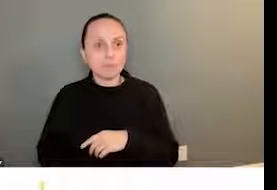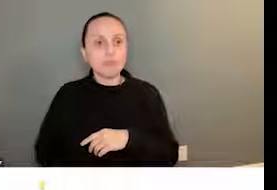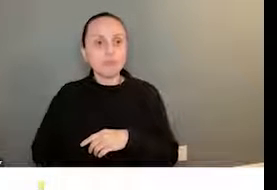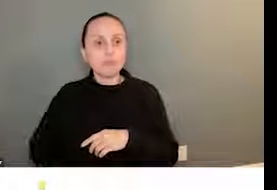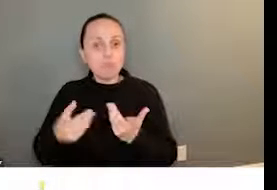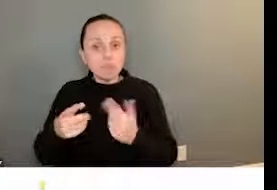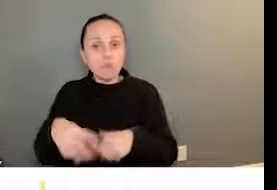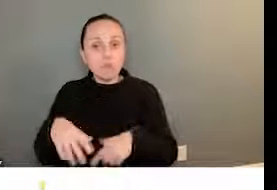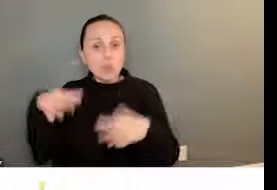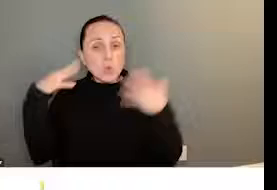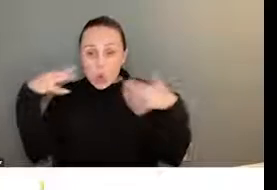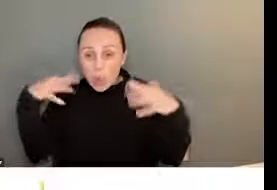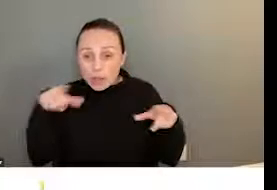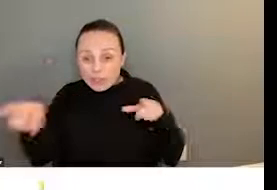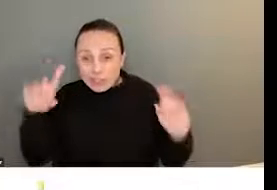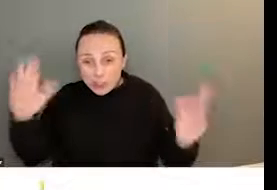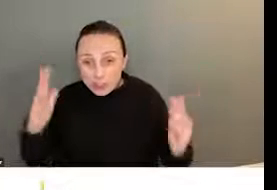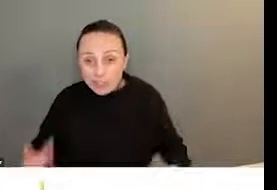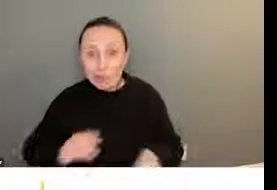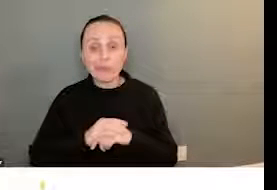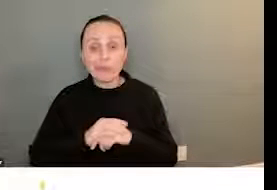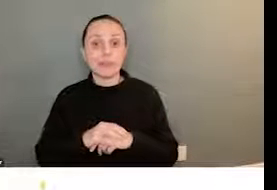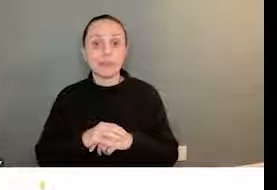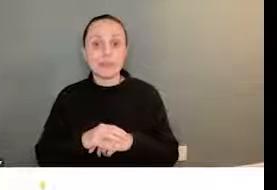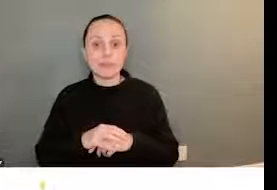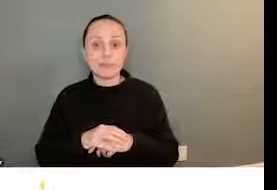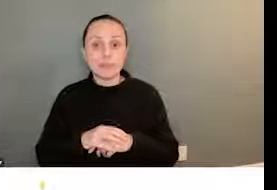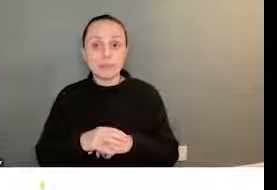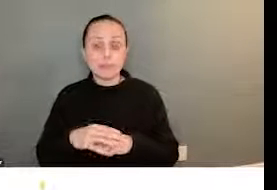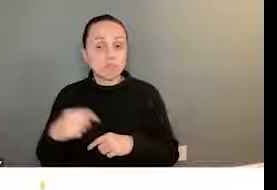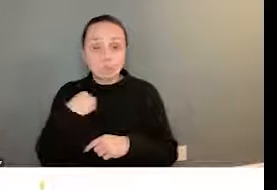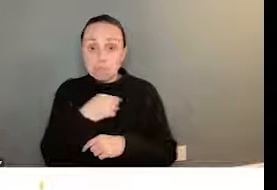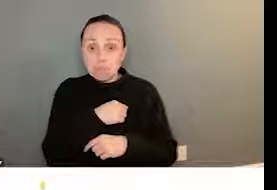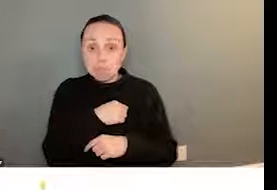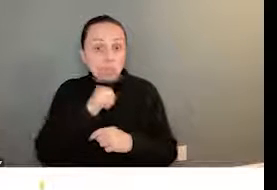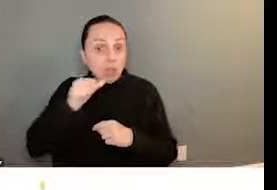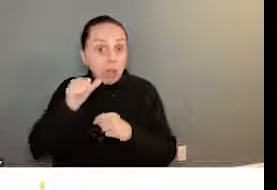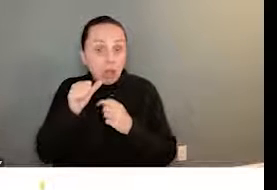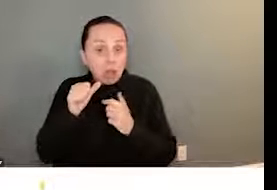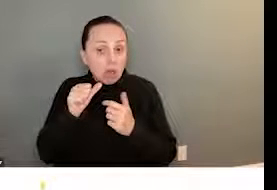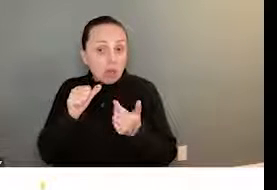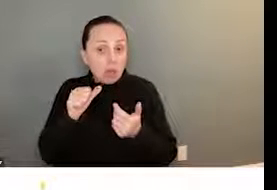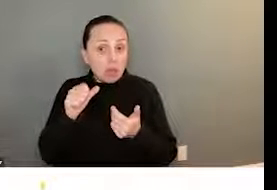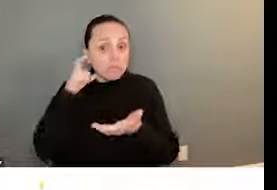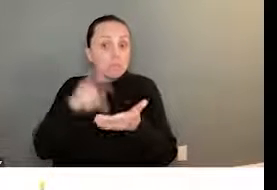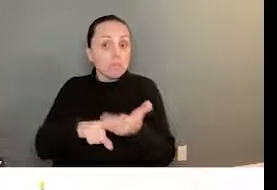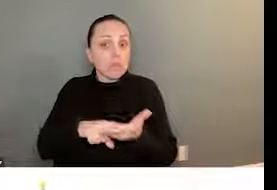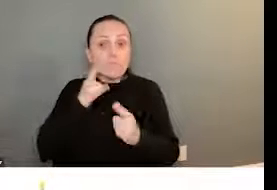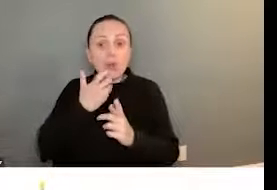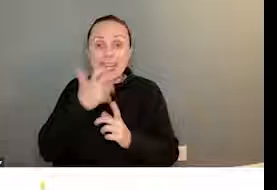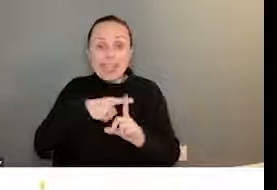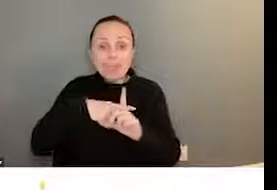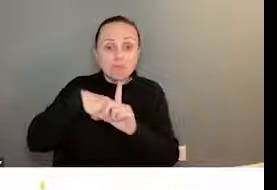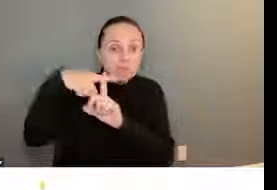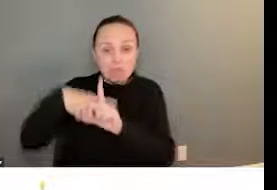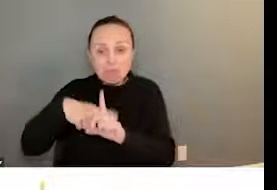how much noise those areas were experiencing. And even though we didn't find a result for urban heat, certainly there have